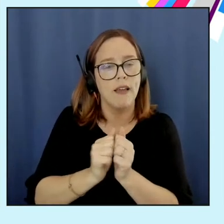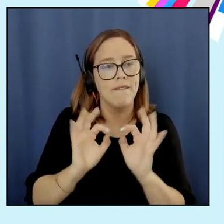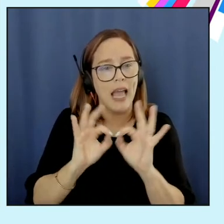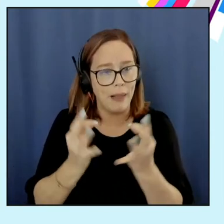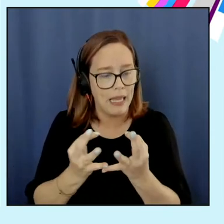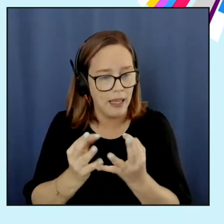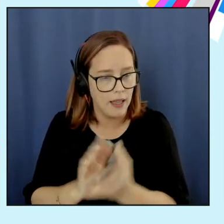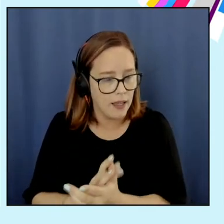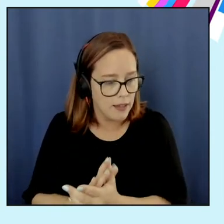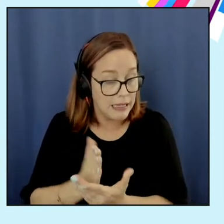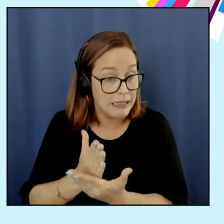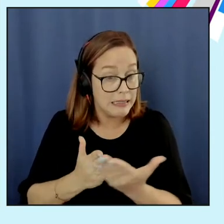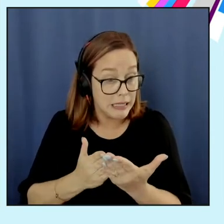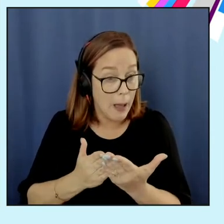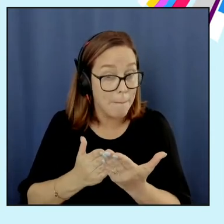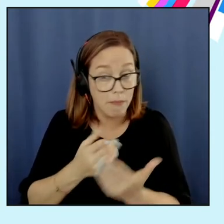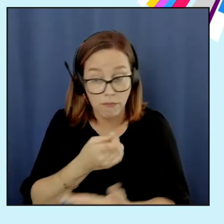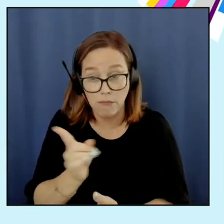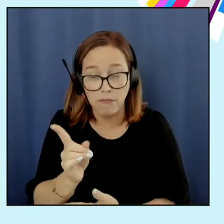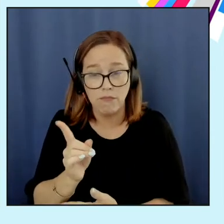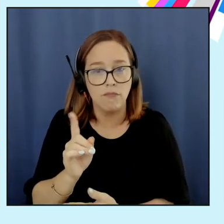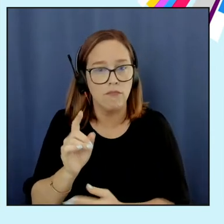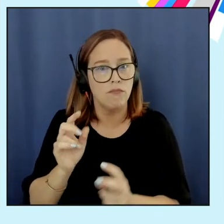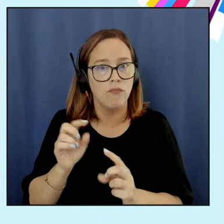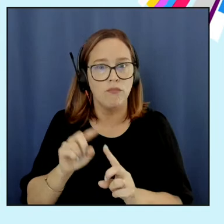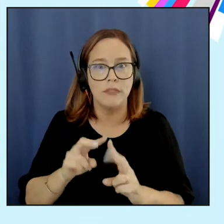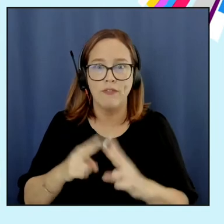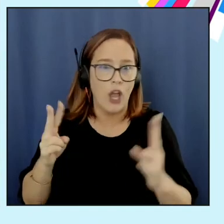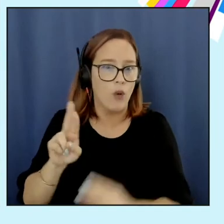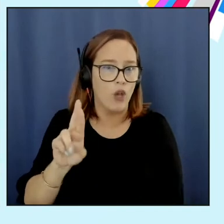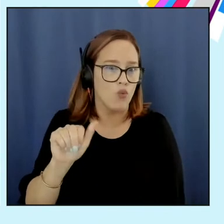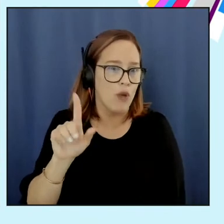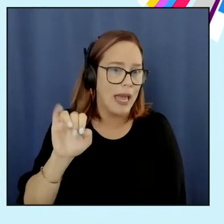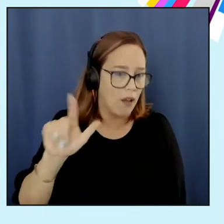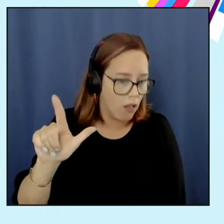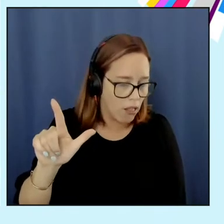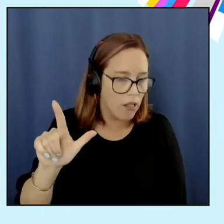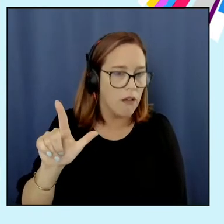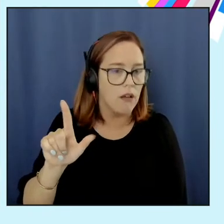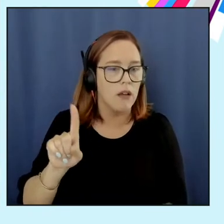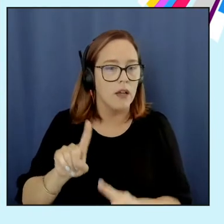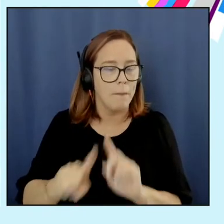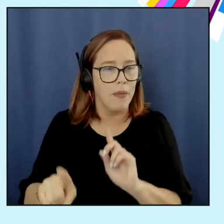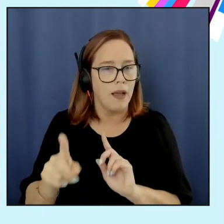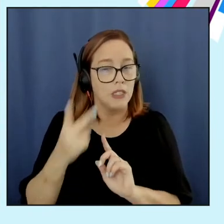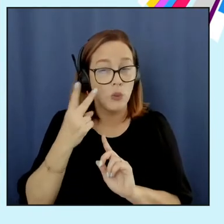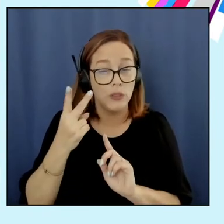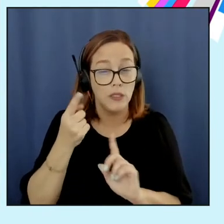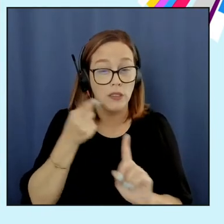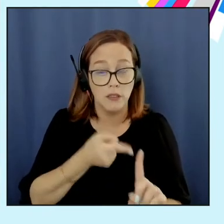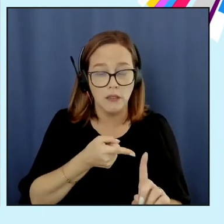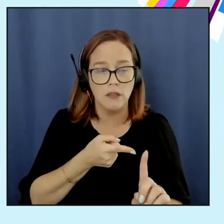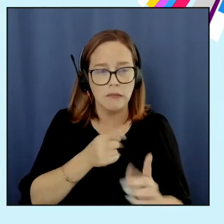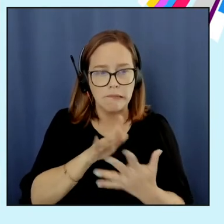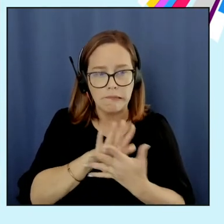extremely radical and path-breaking. So she's an inspiration for me in many ways.